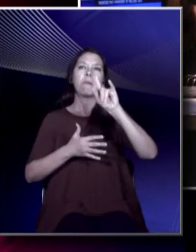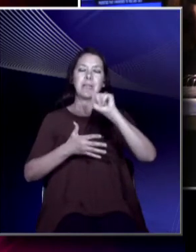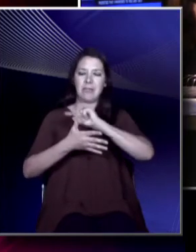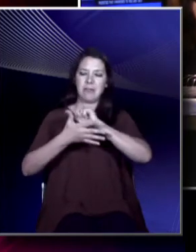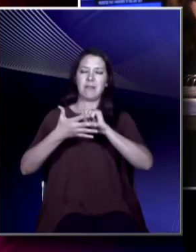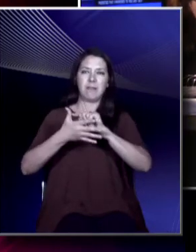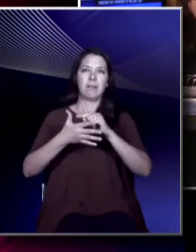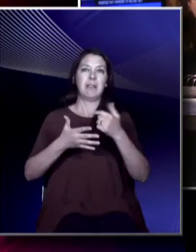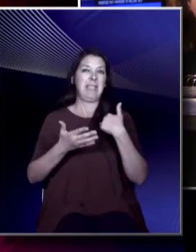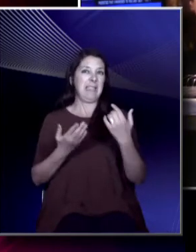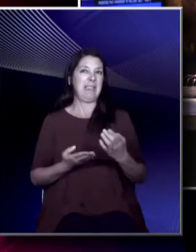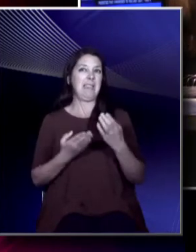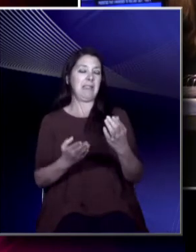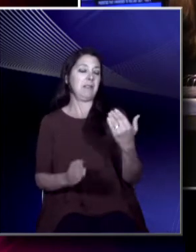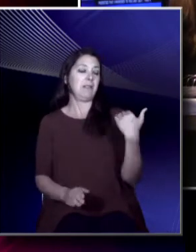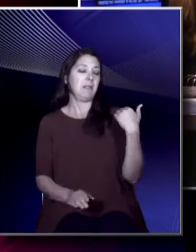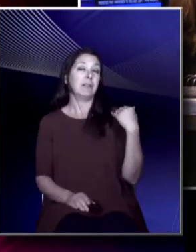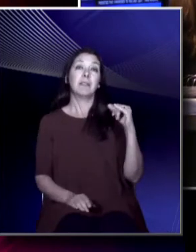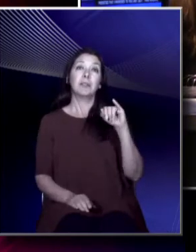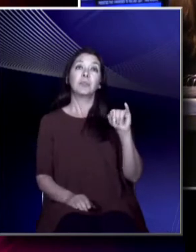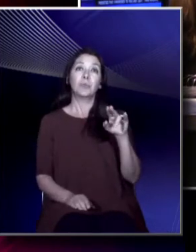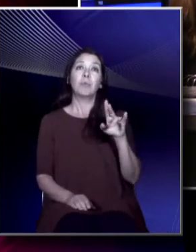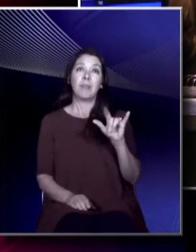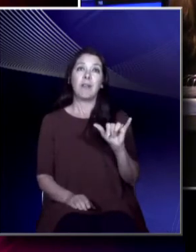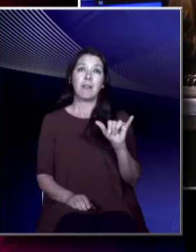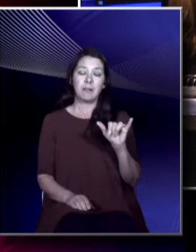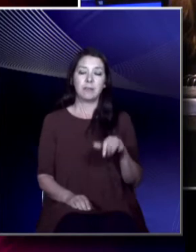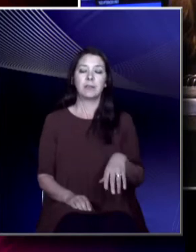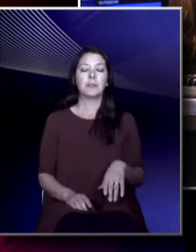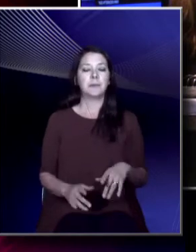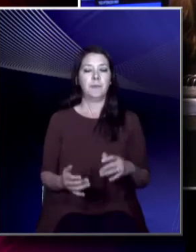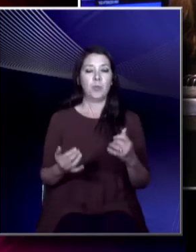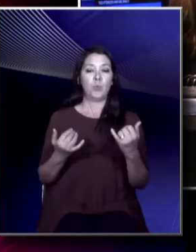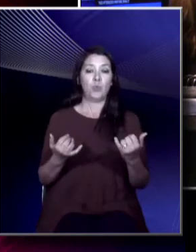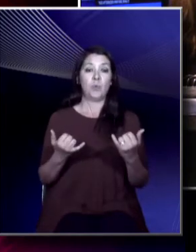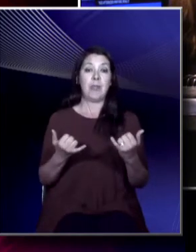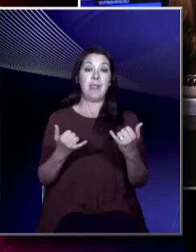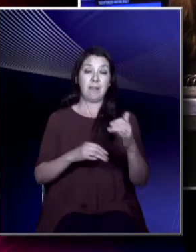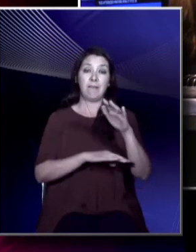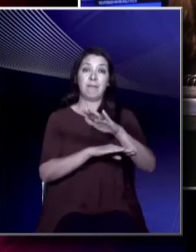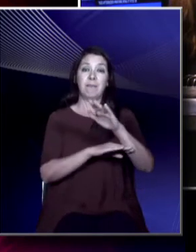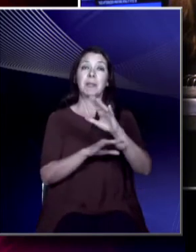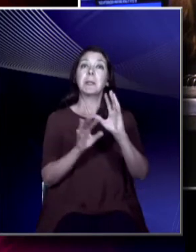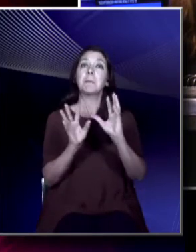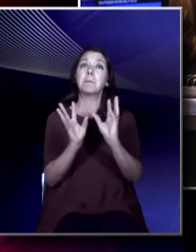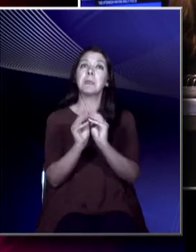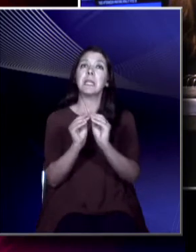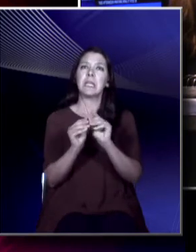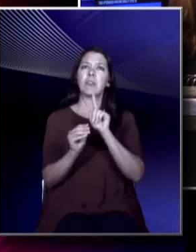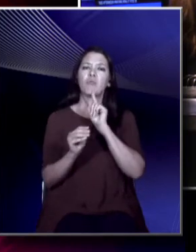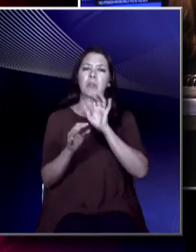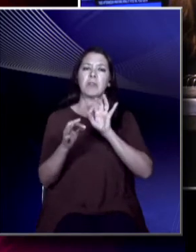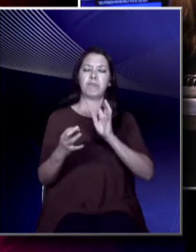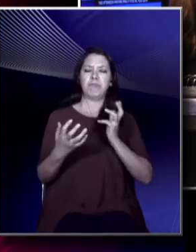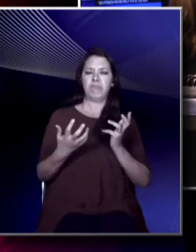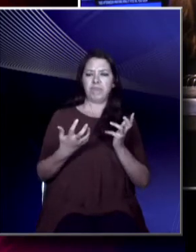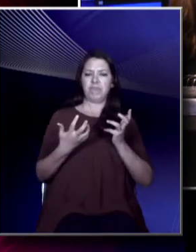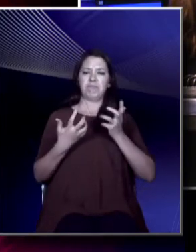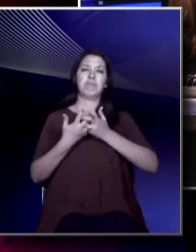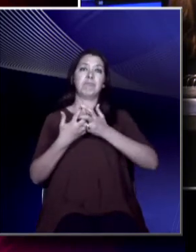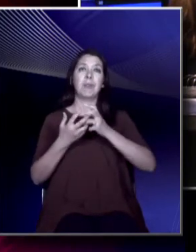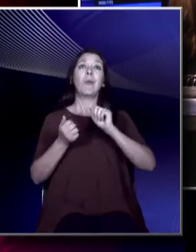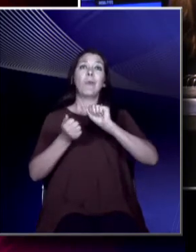agenda, this afternoon meeting really fits in. If you look at the agenda, it fits in